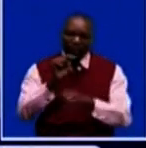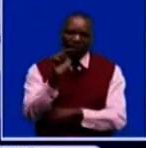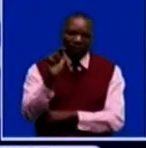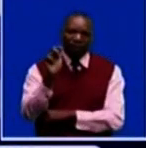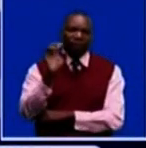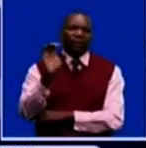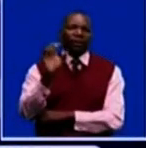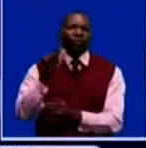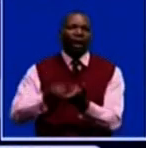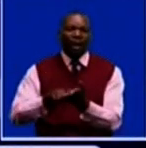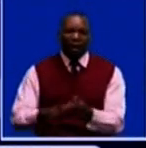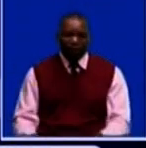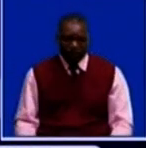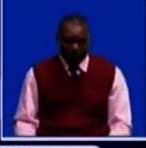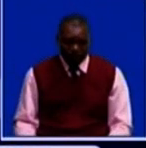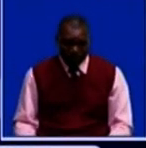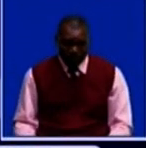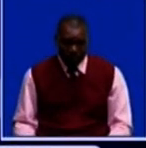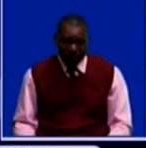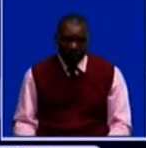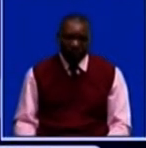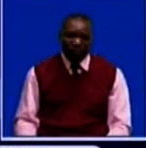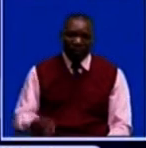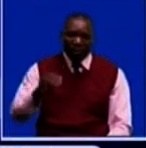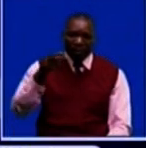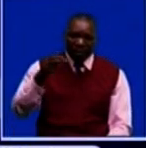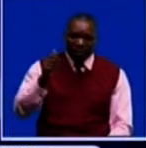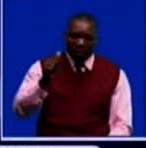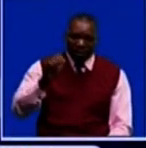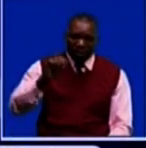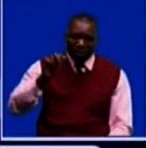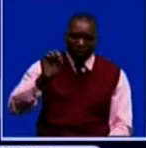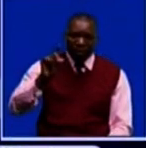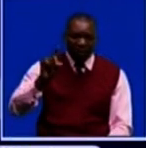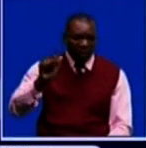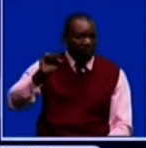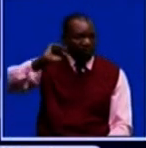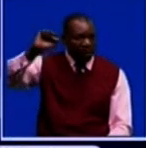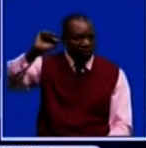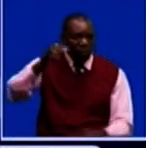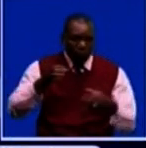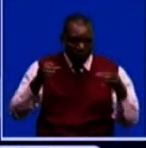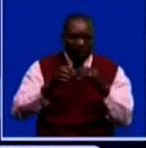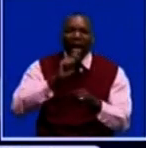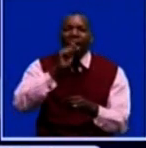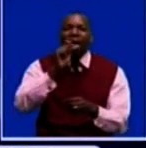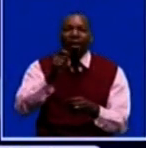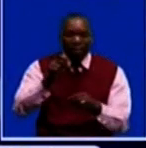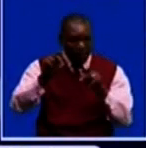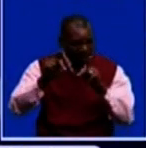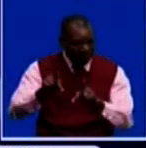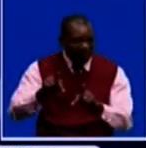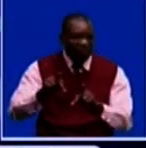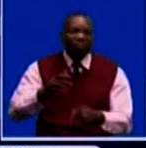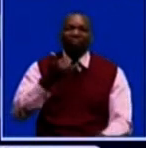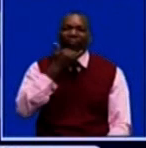in Lusaka, and PF Media Committee member Brian Hapunda says it's outrageous for anyone to politicize the